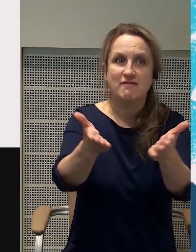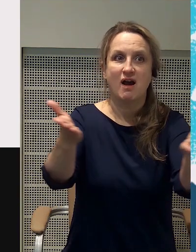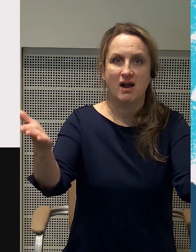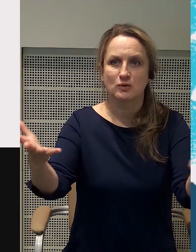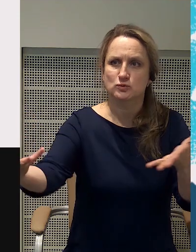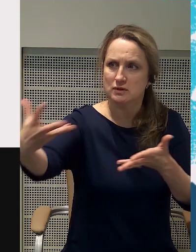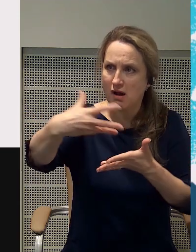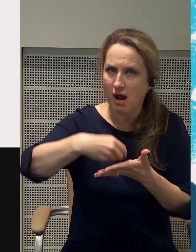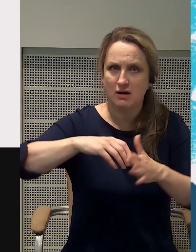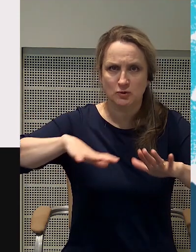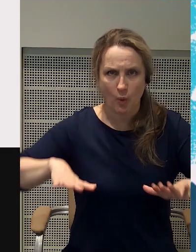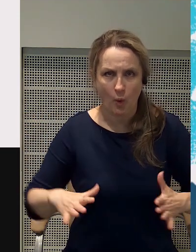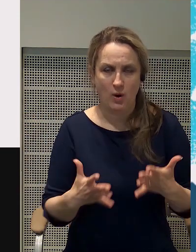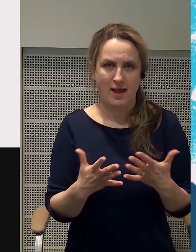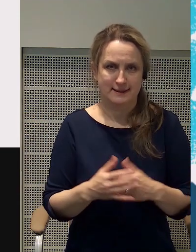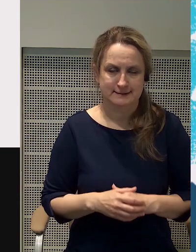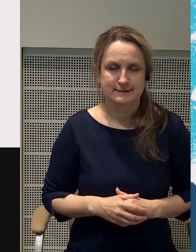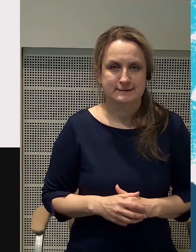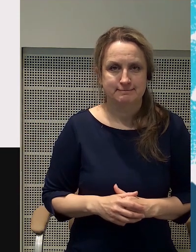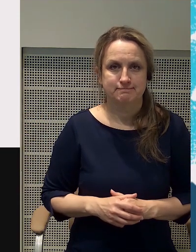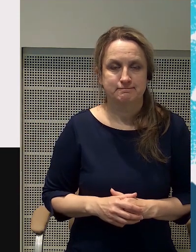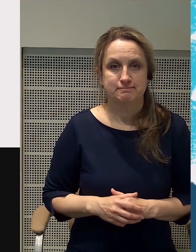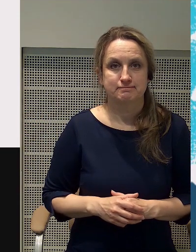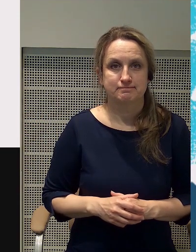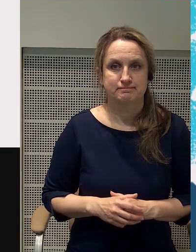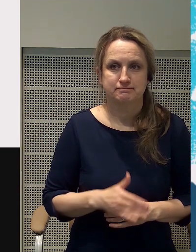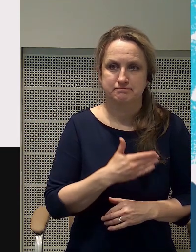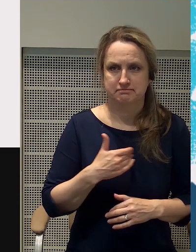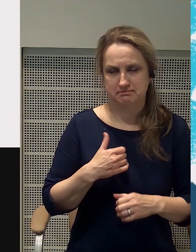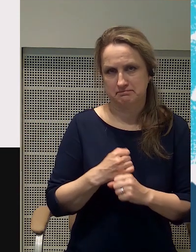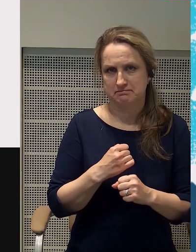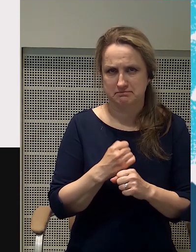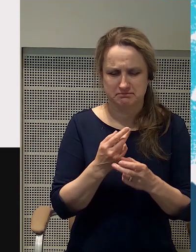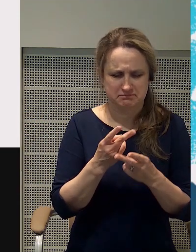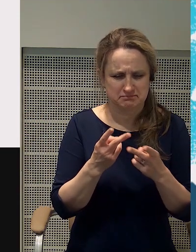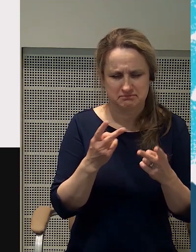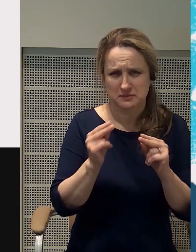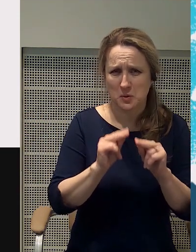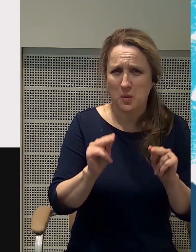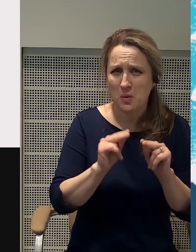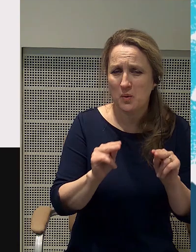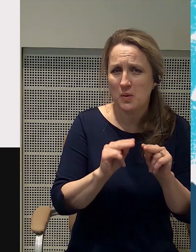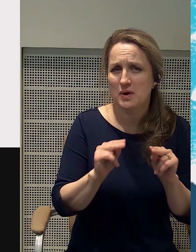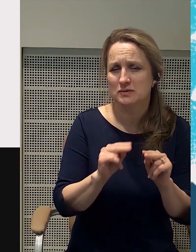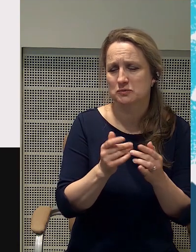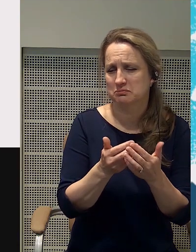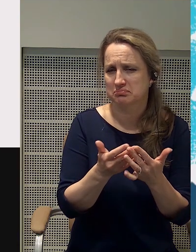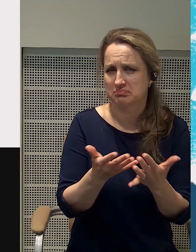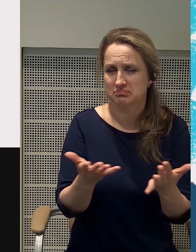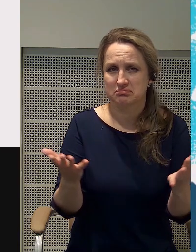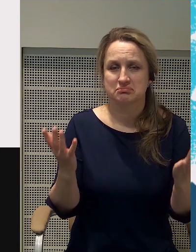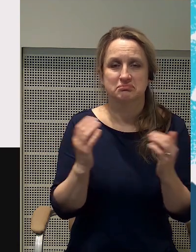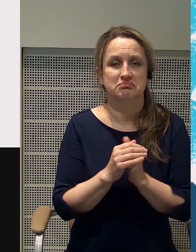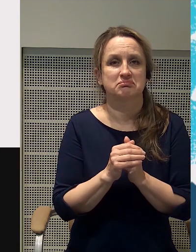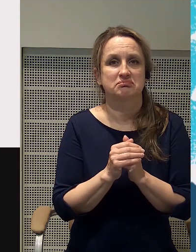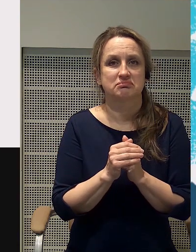packages. We do a lot of education and training, coaching and mentoring in the field of patient and public involvement and